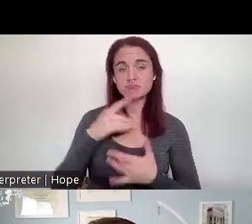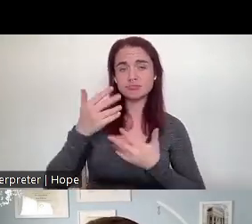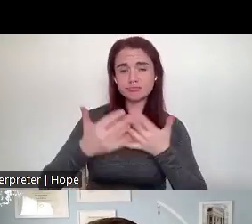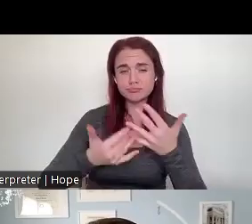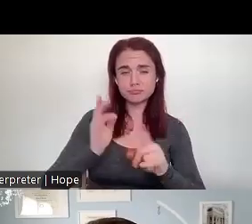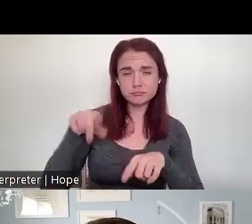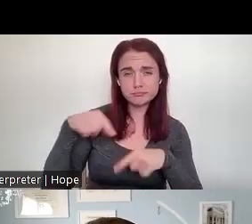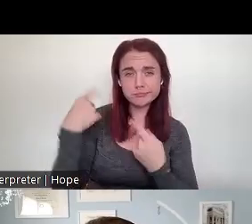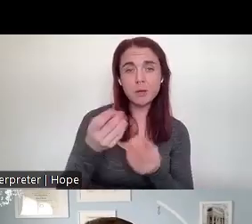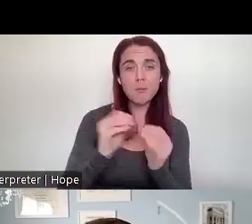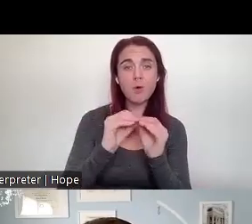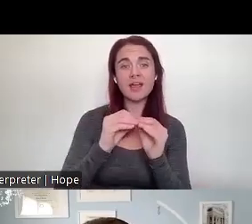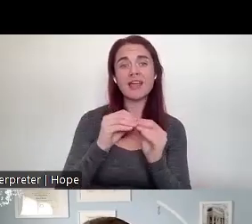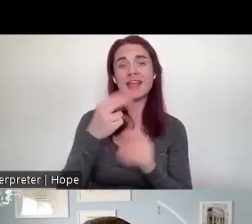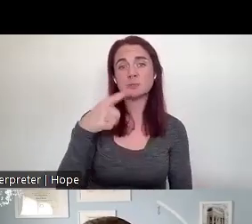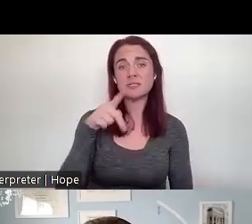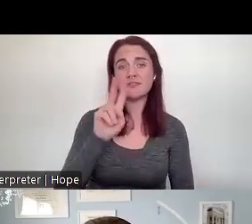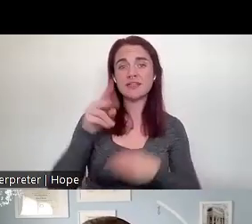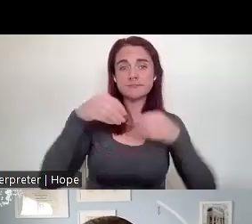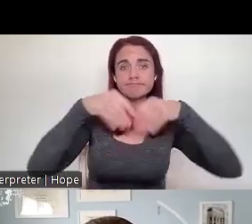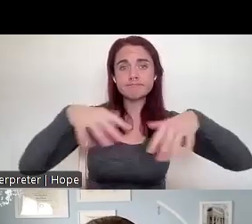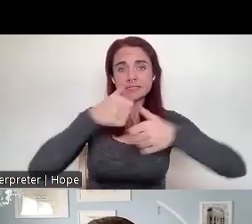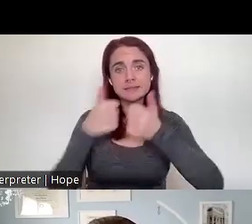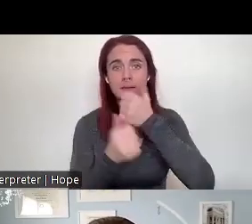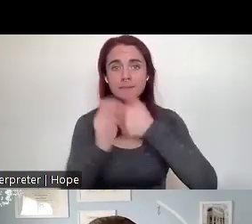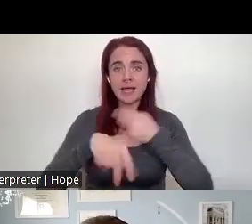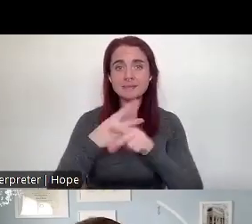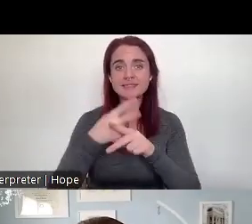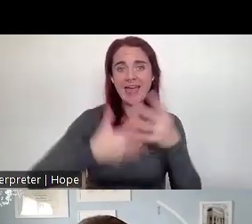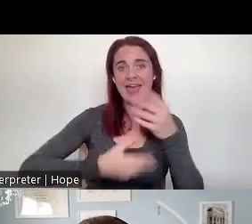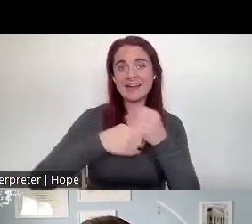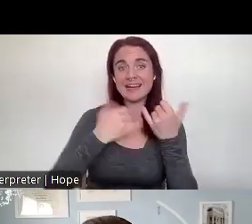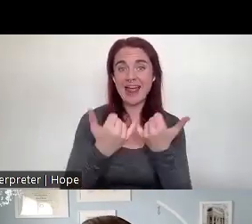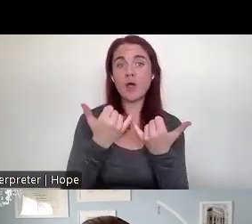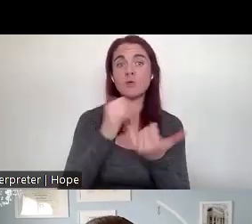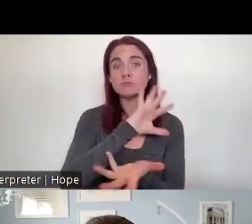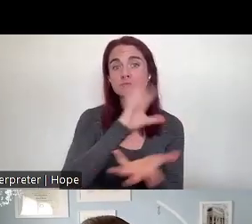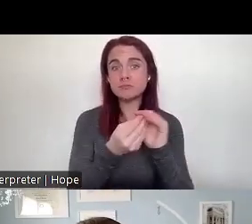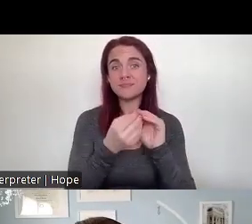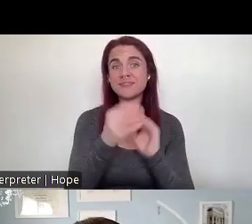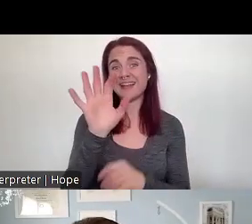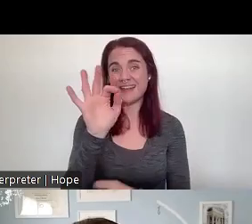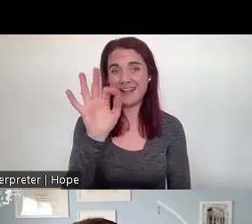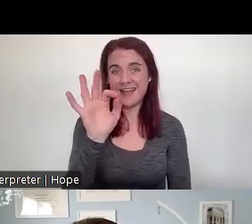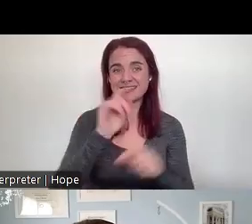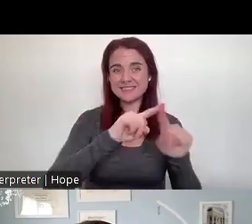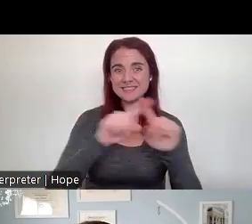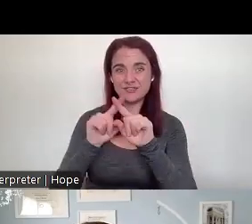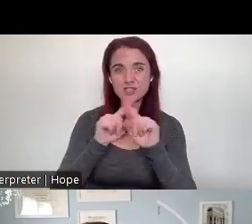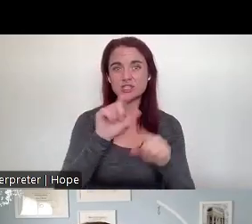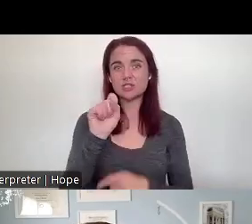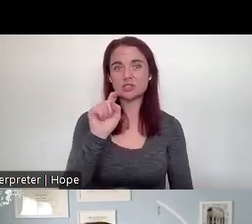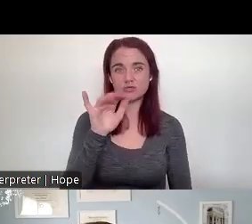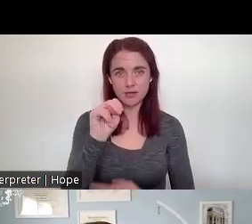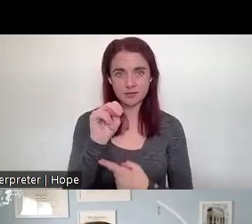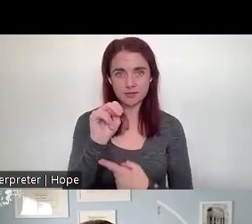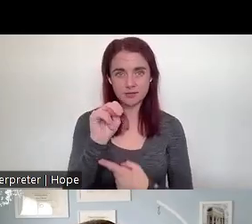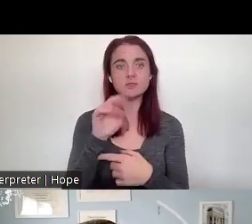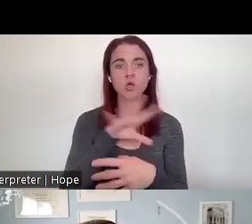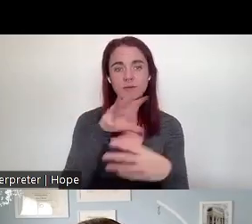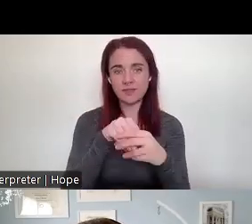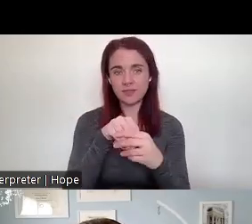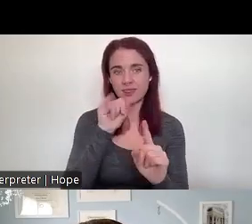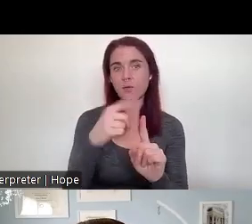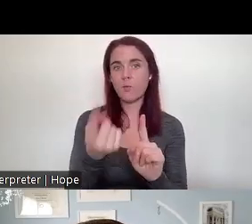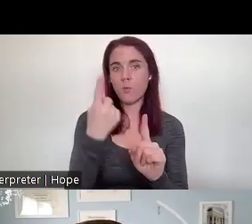HPV subtypes were added to the vaccine. And currently we have a 9-valent, so 9 different strains are within